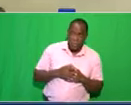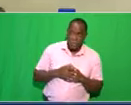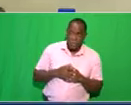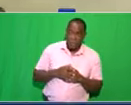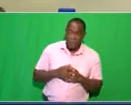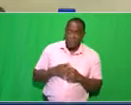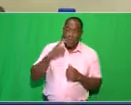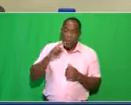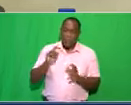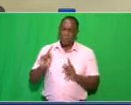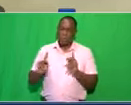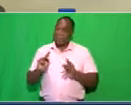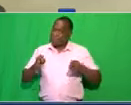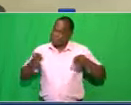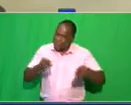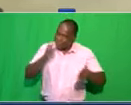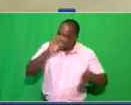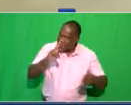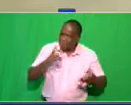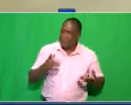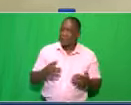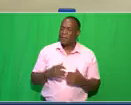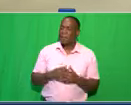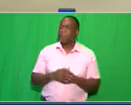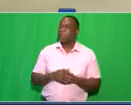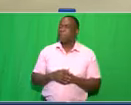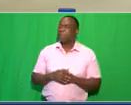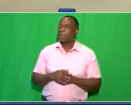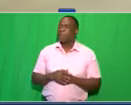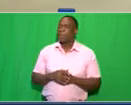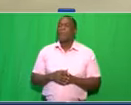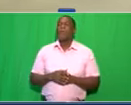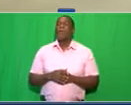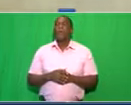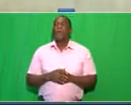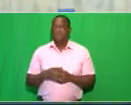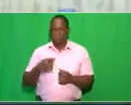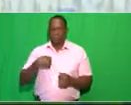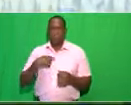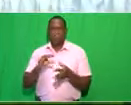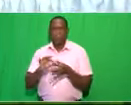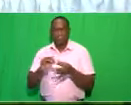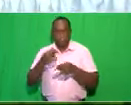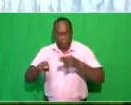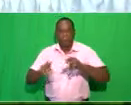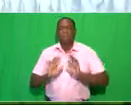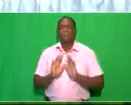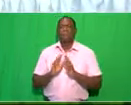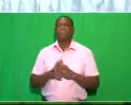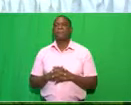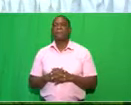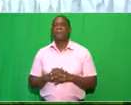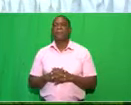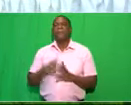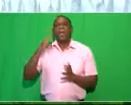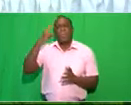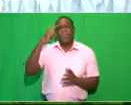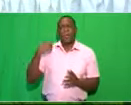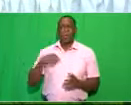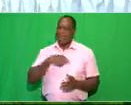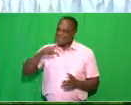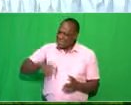that it deserves? Well, I mean, I would like to comment on that quite briefly. I think we need to reflect a little